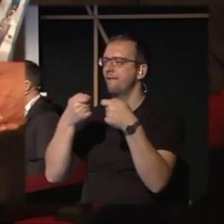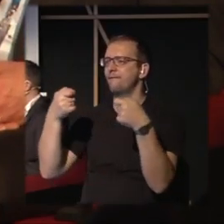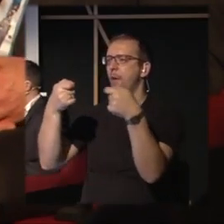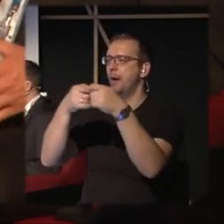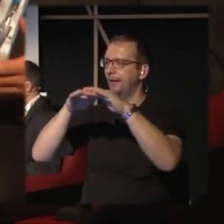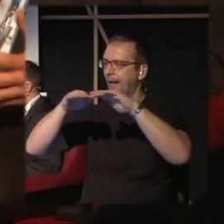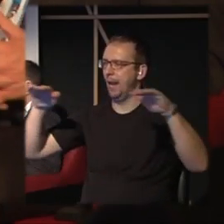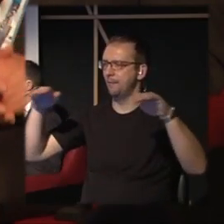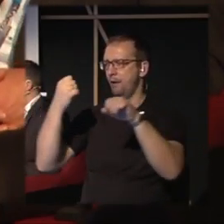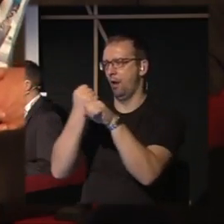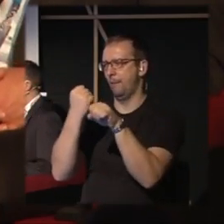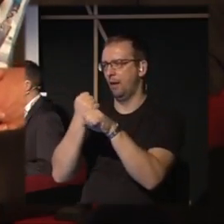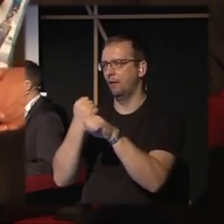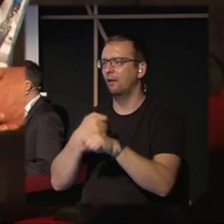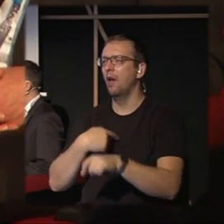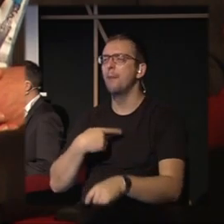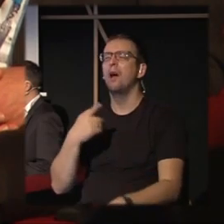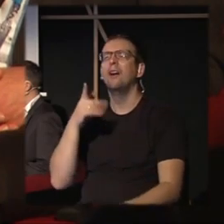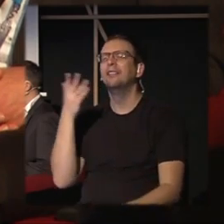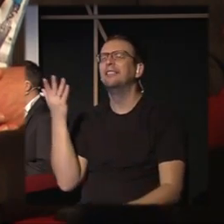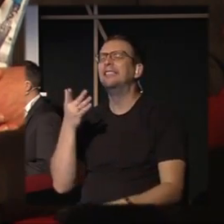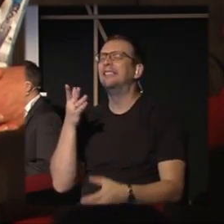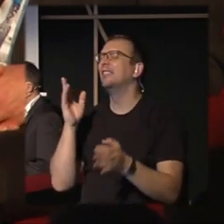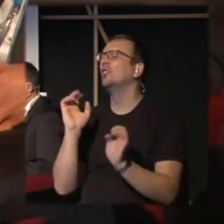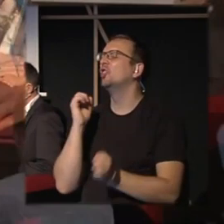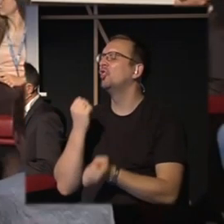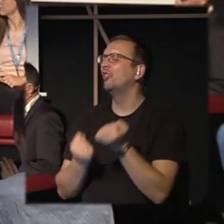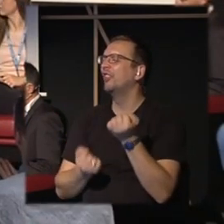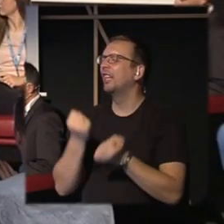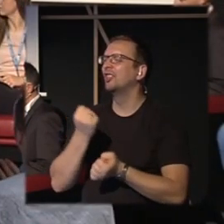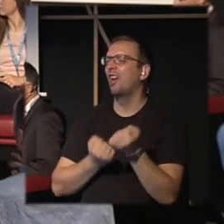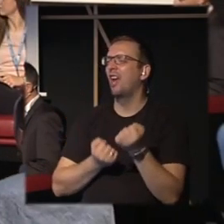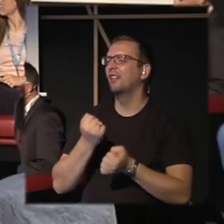face as well in the collaboration with clubs. Yeah,